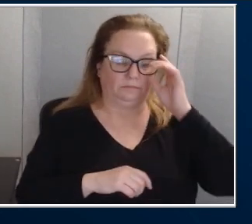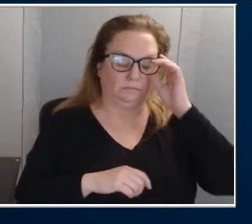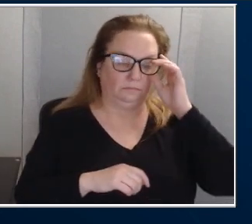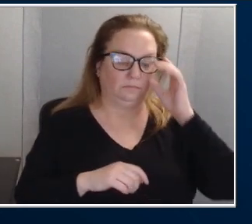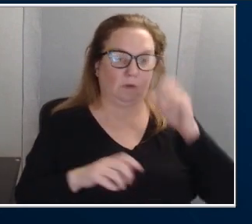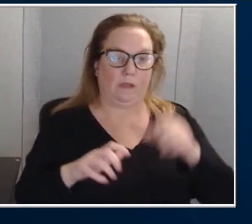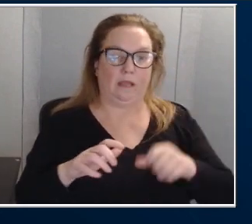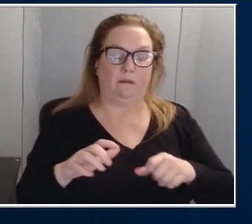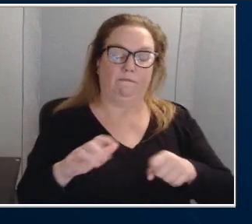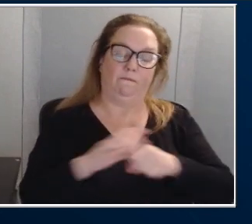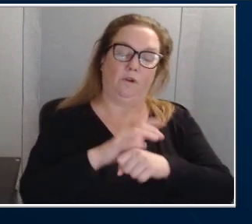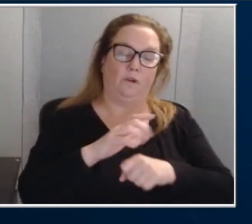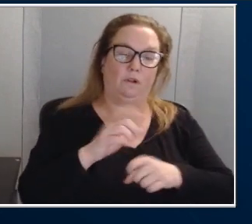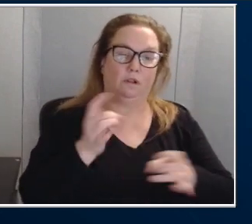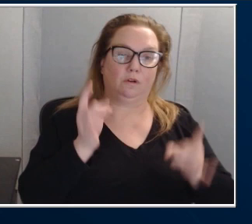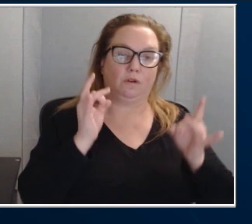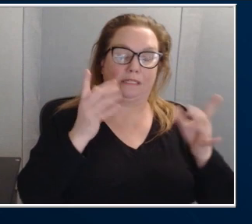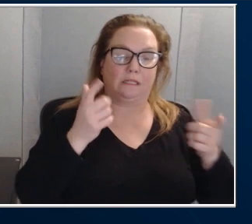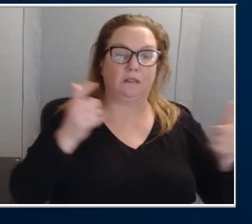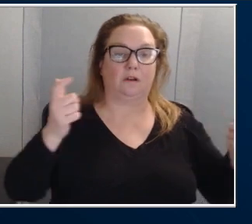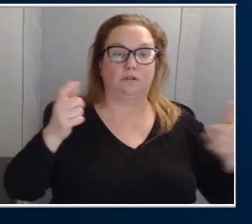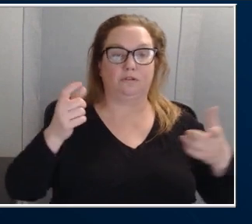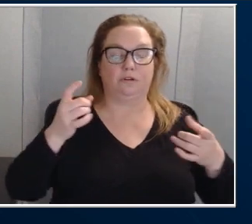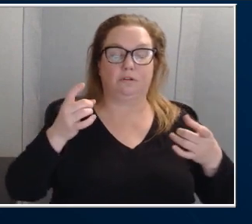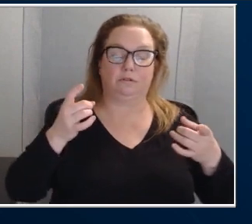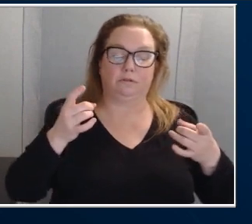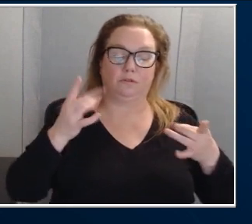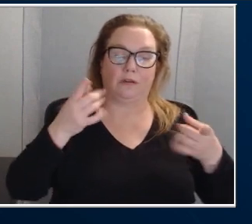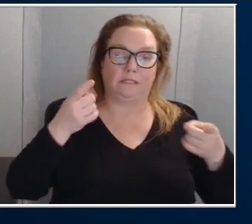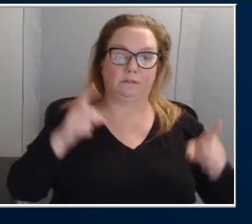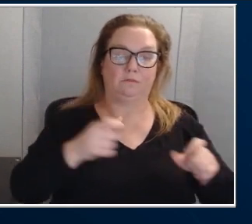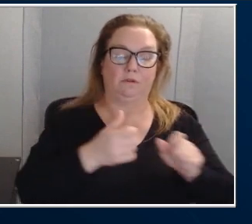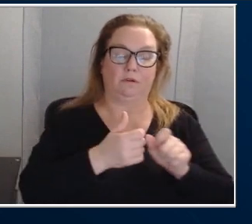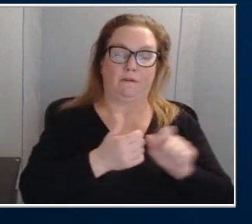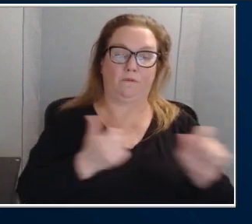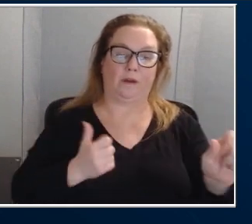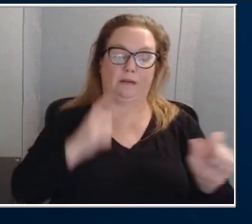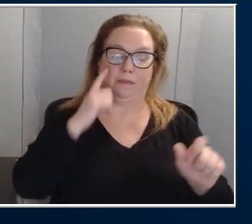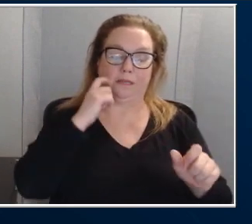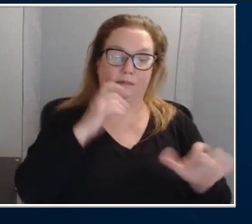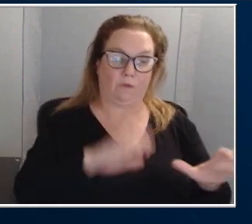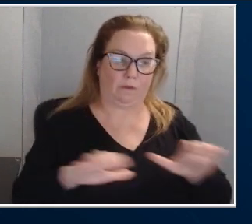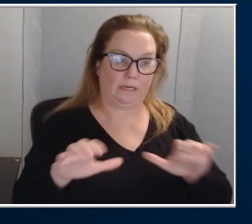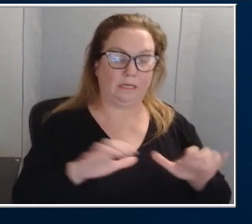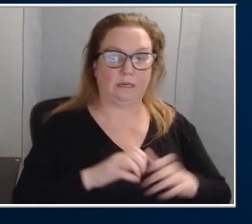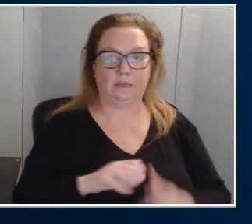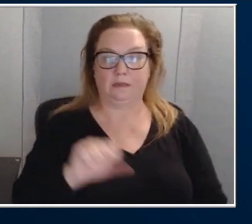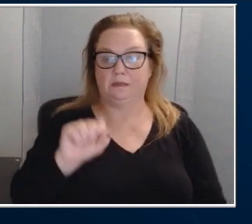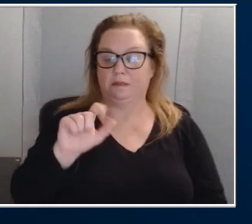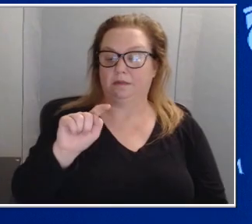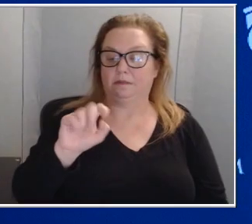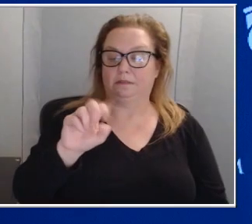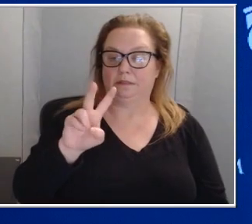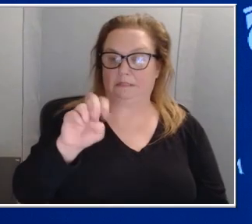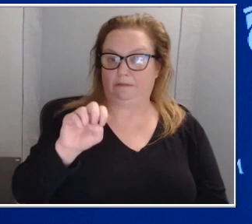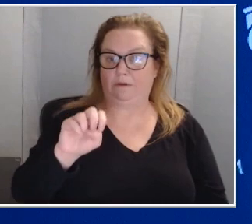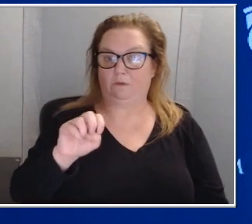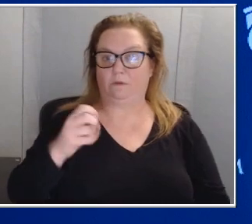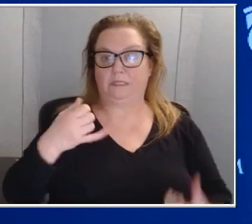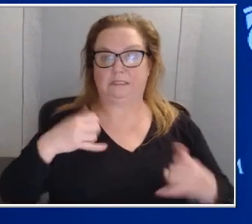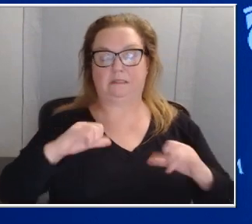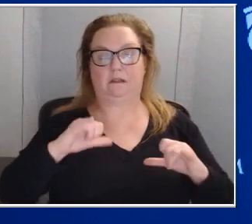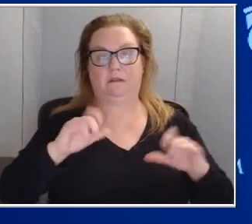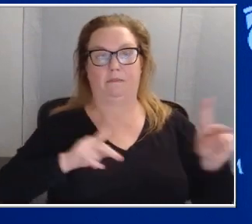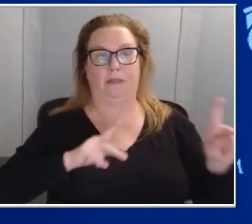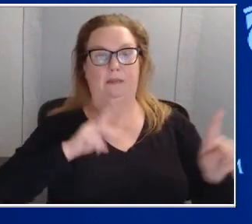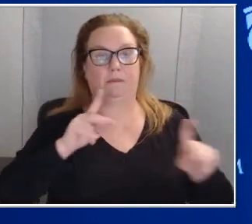crisis. A larger crisis was averted because of the actions of our community. Yeah, and I think, Steve, to that point, you know, we still have people who are hinging on